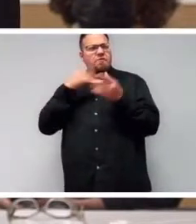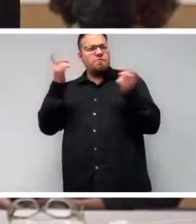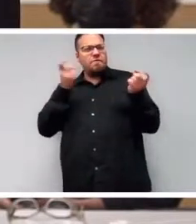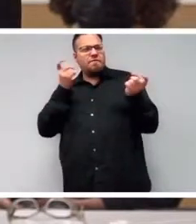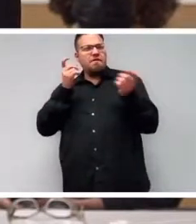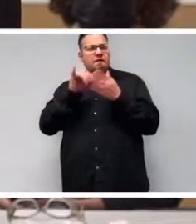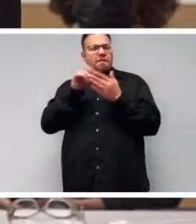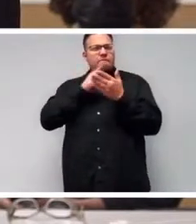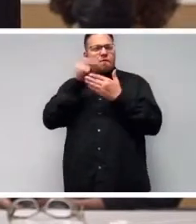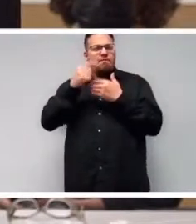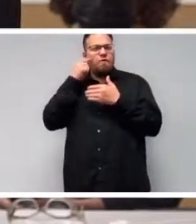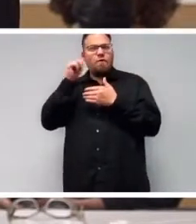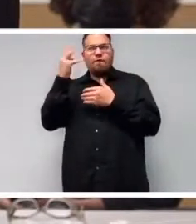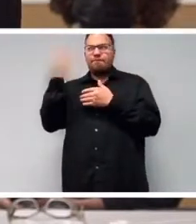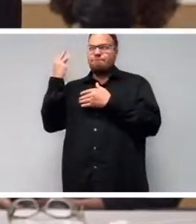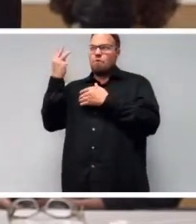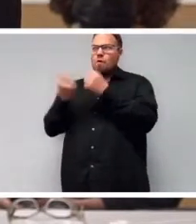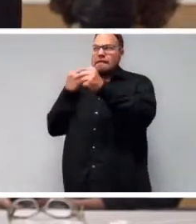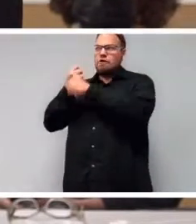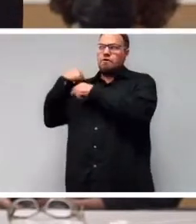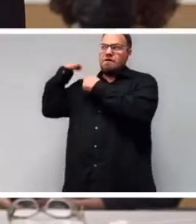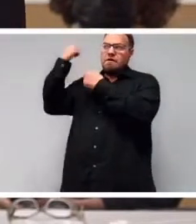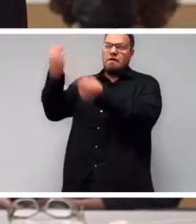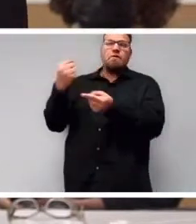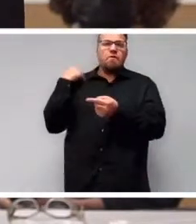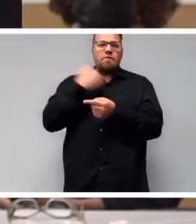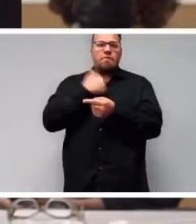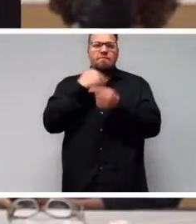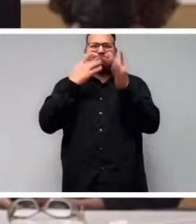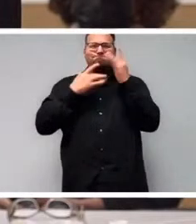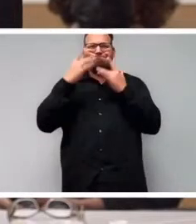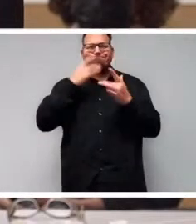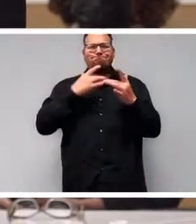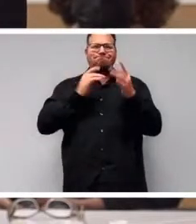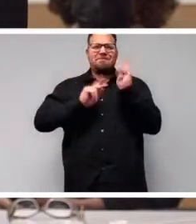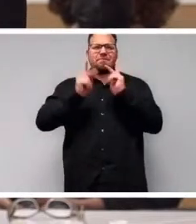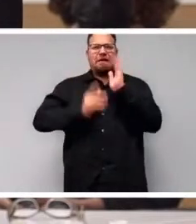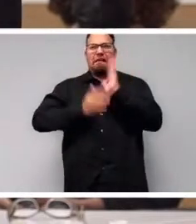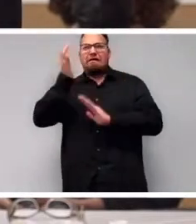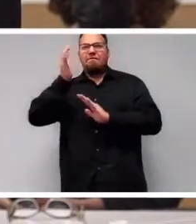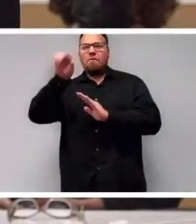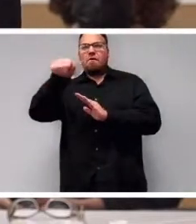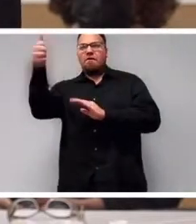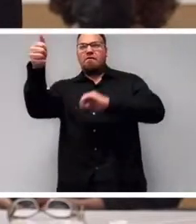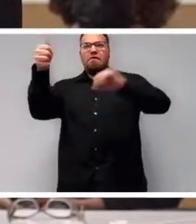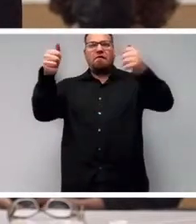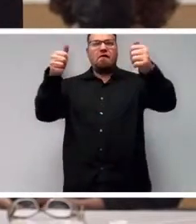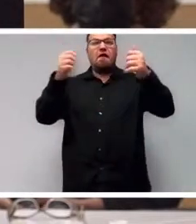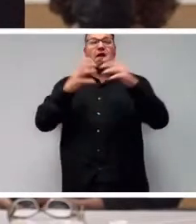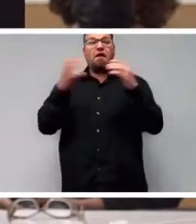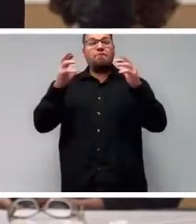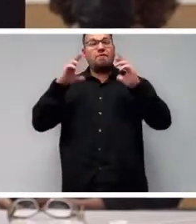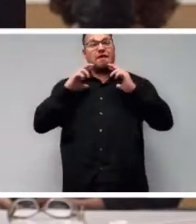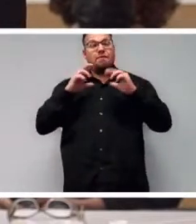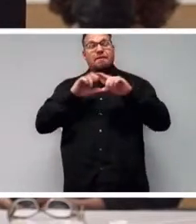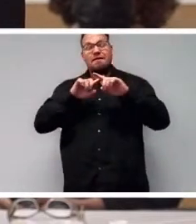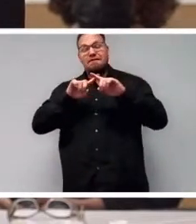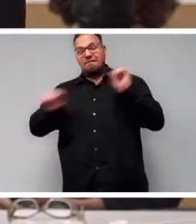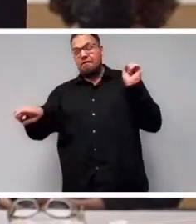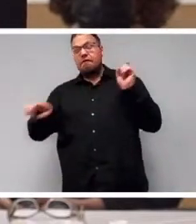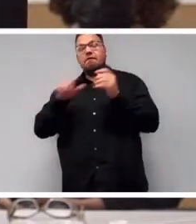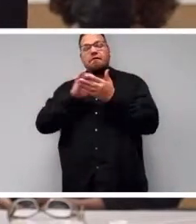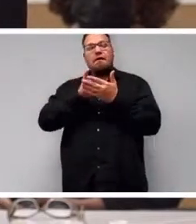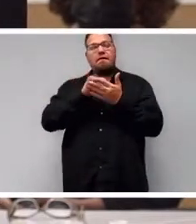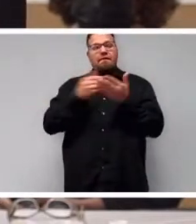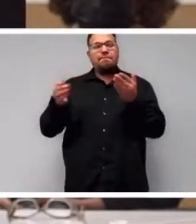last 4 years, and we rarely had people leave to go anywhere else. A lot of retirements and those sorts of things, but when I met